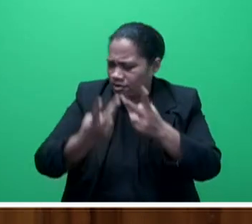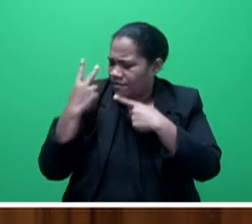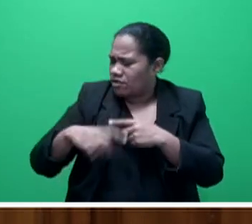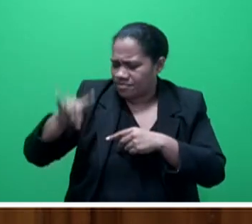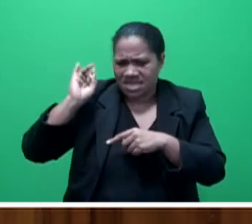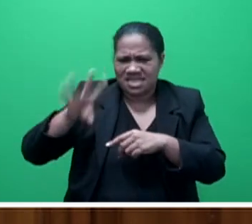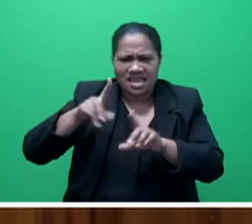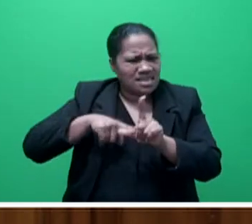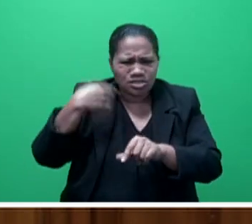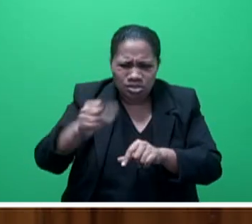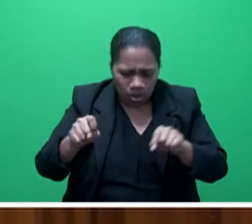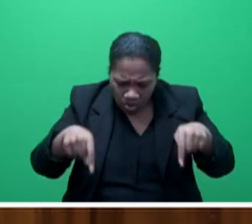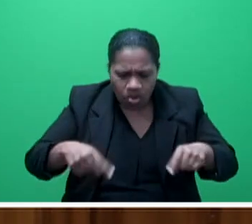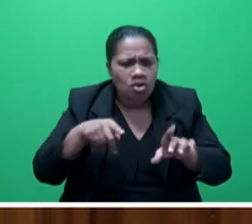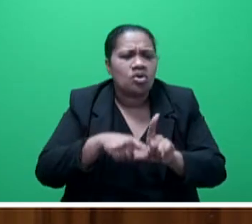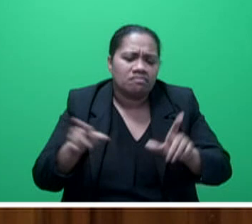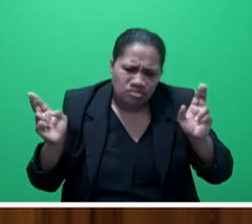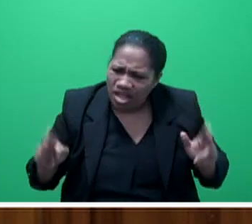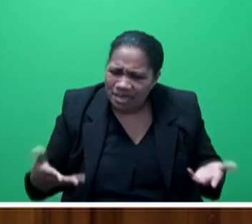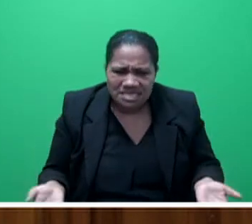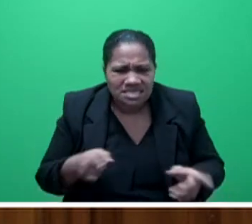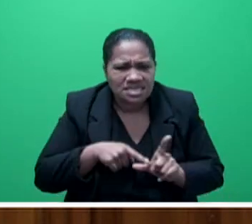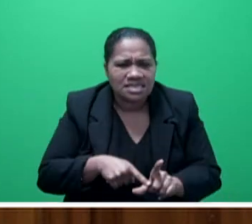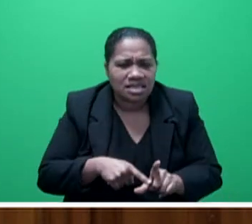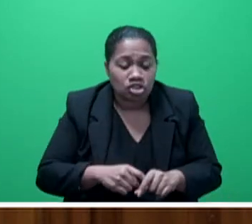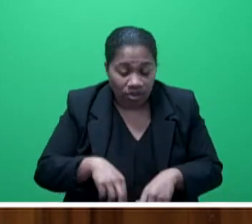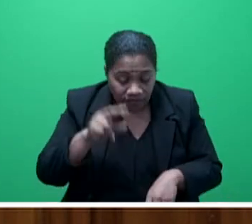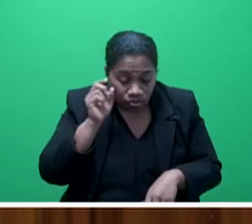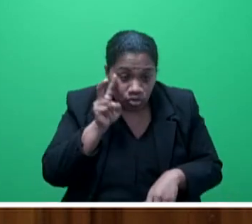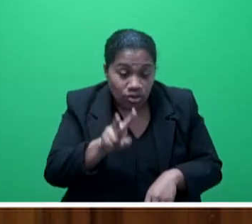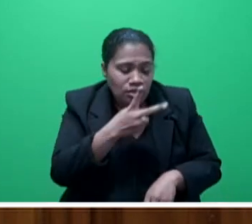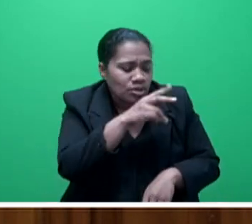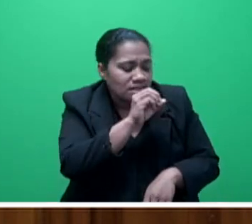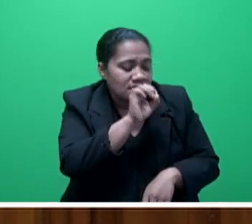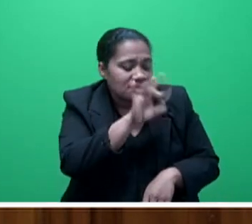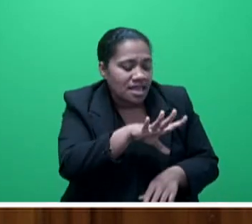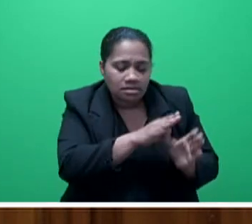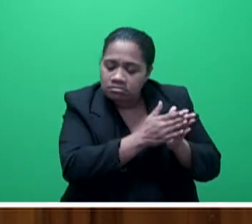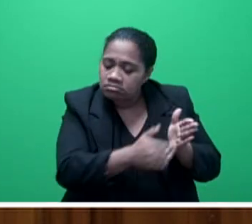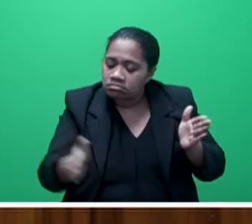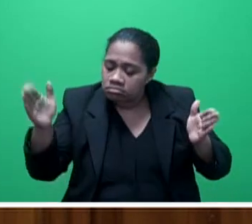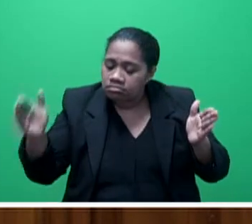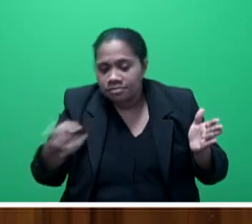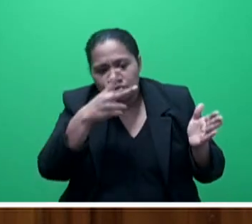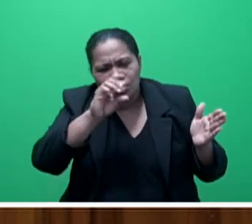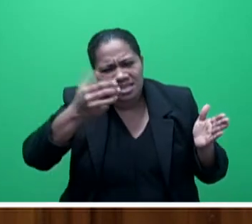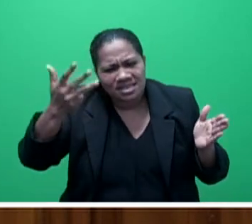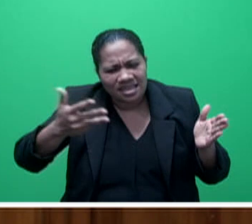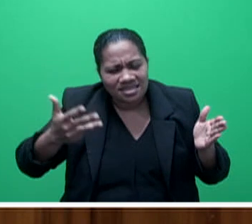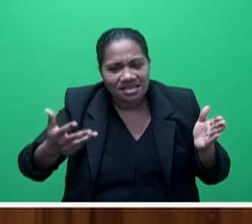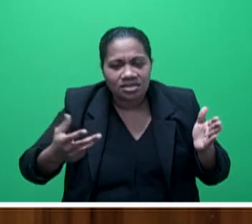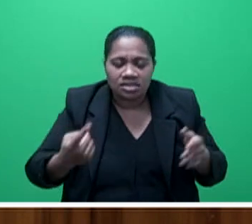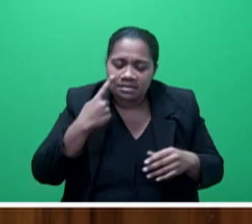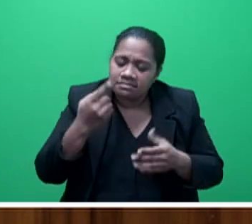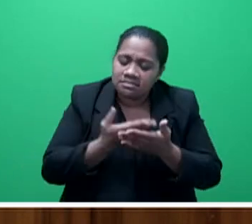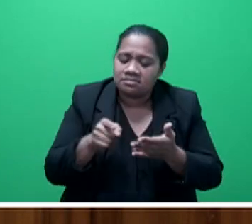you need to look at the growth rate from 2010 to 2019. So to stand in this House and try to make these aspersions that the growth